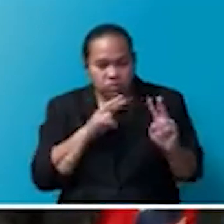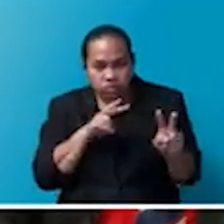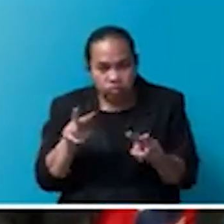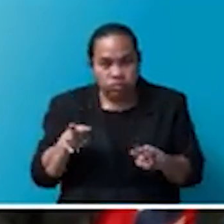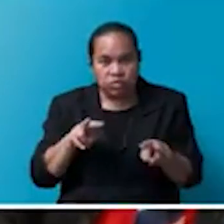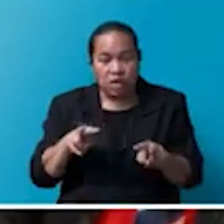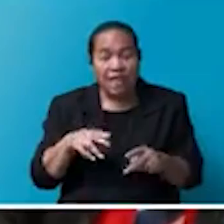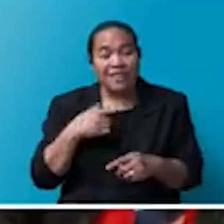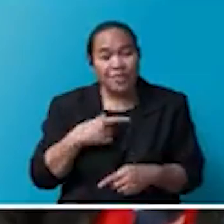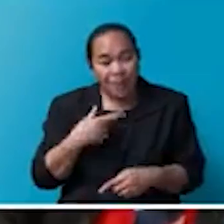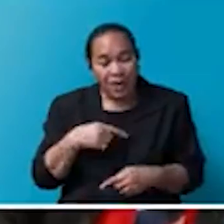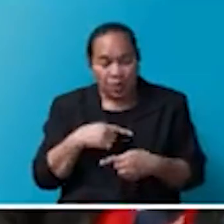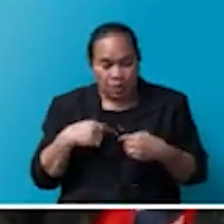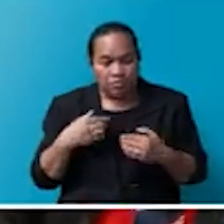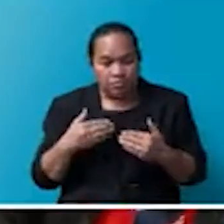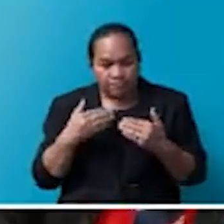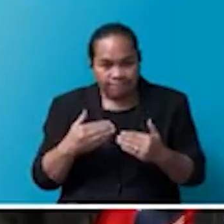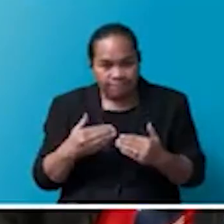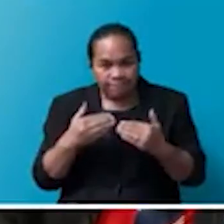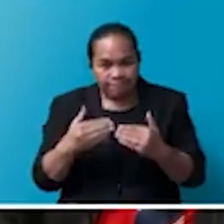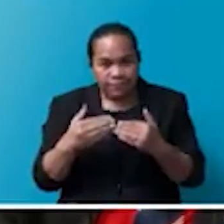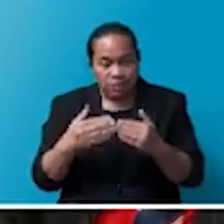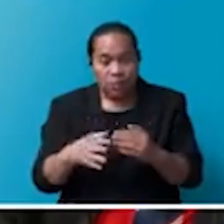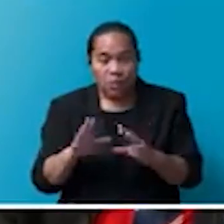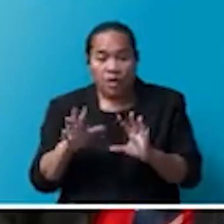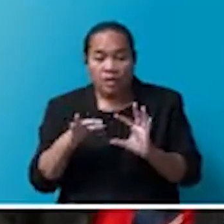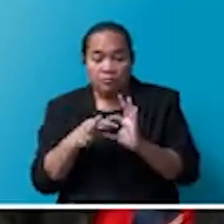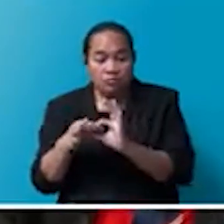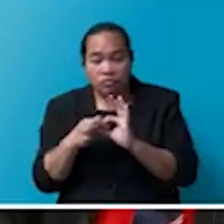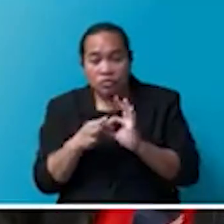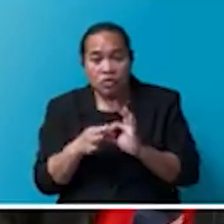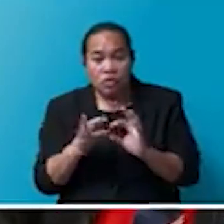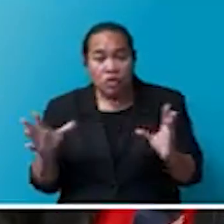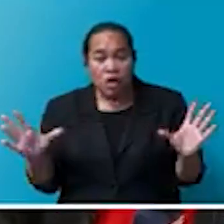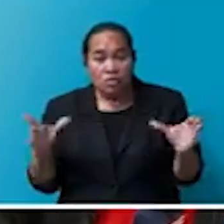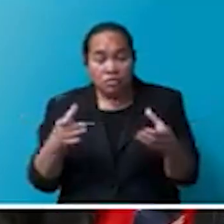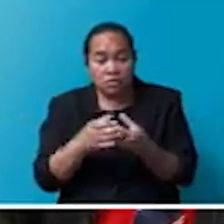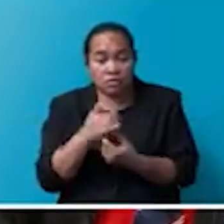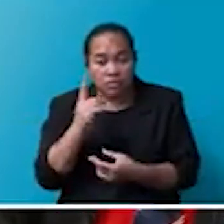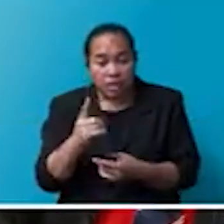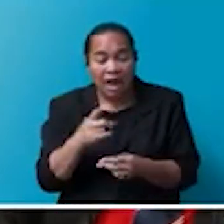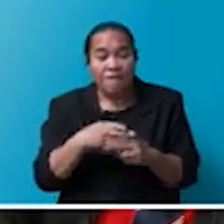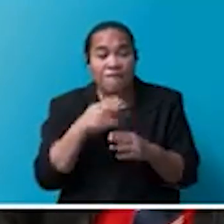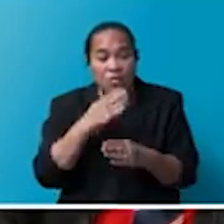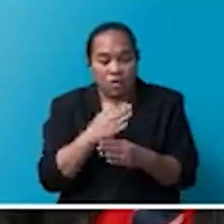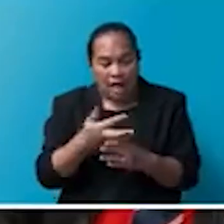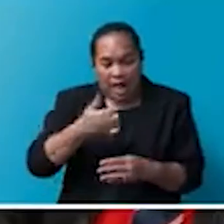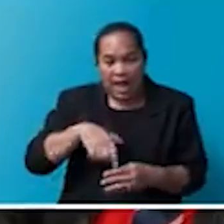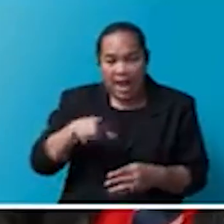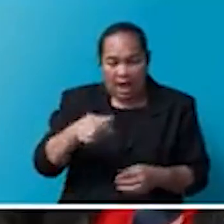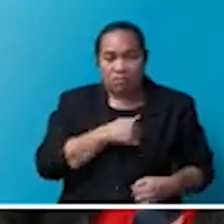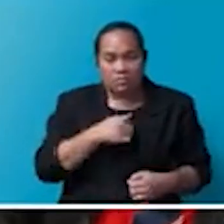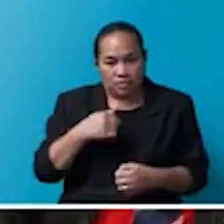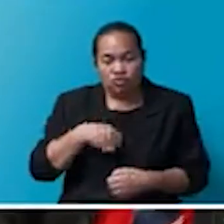why we are moving ahead with the Ndua Water Leadership Framework, allowing the RFMF to help train